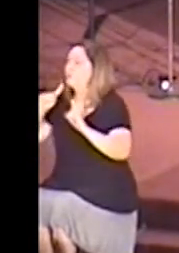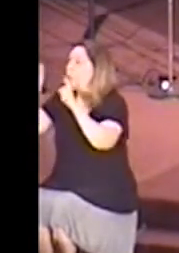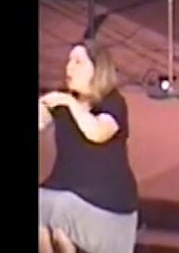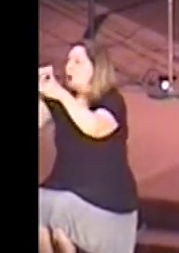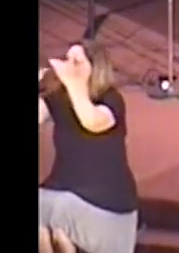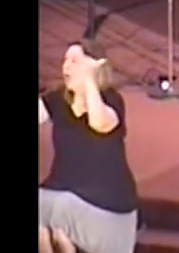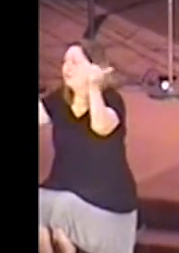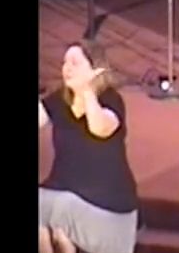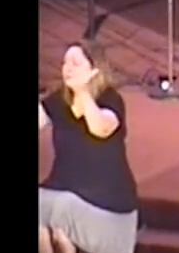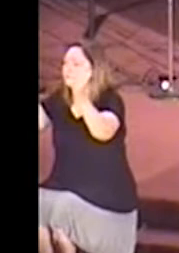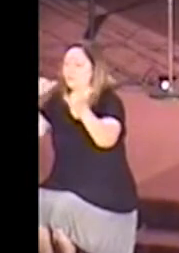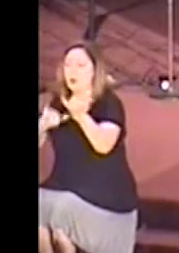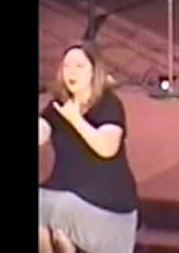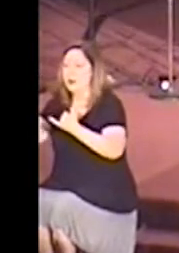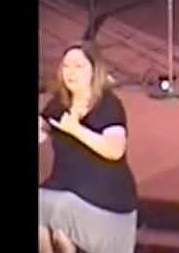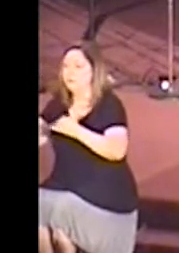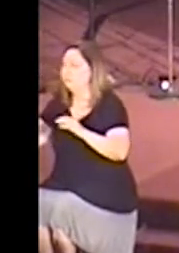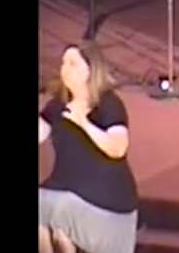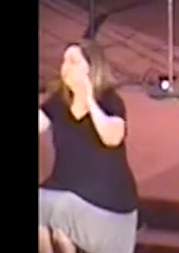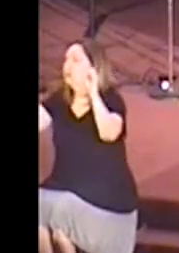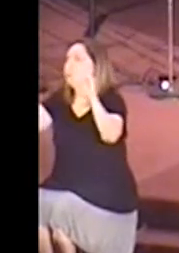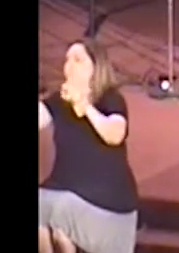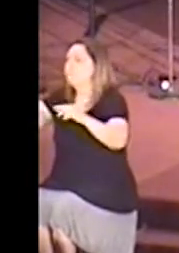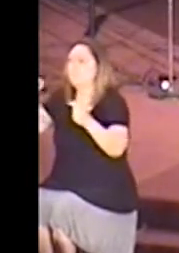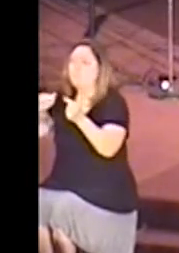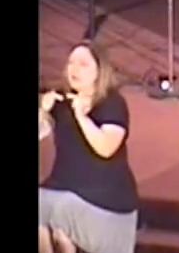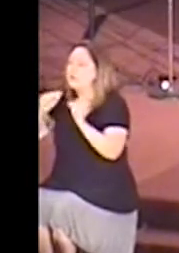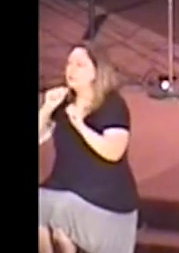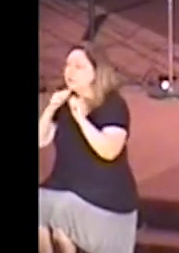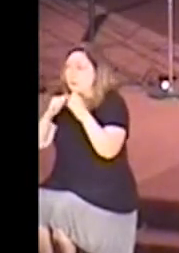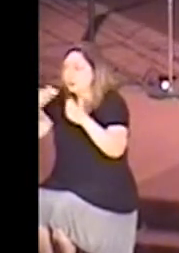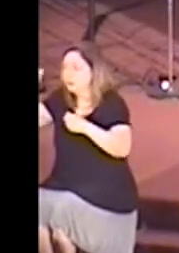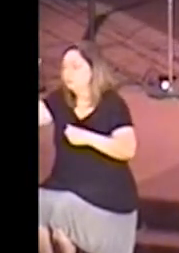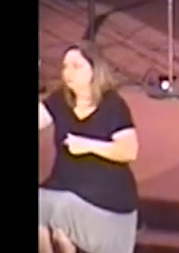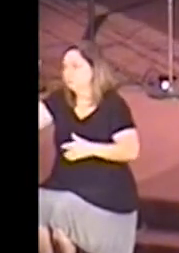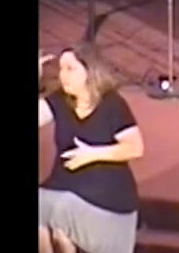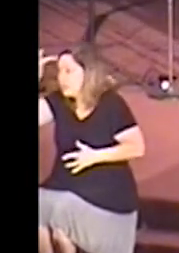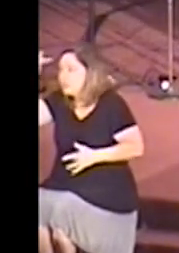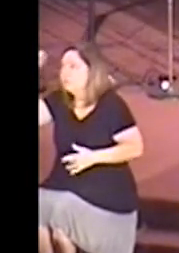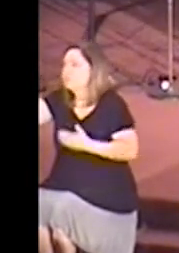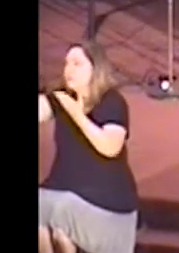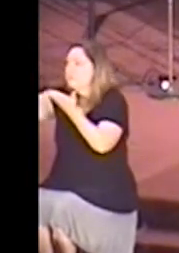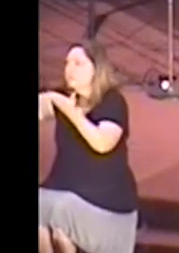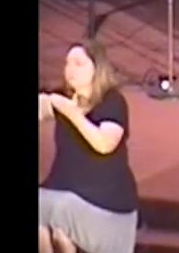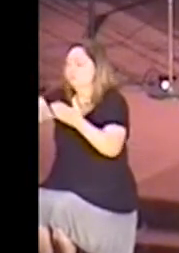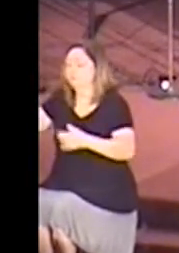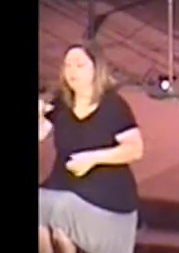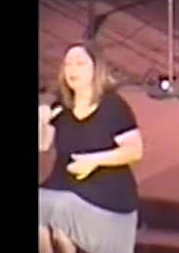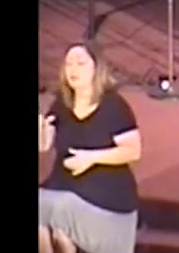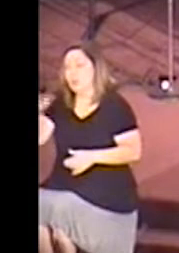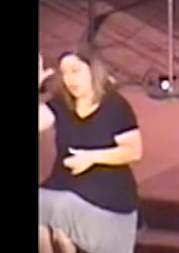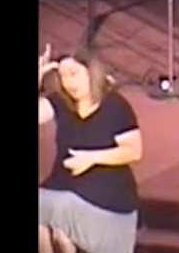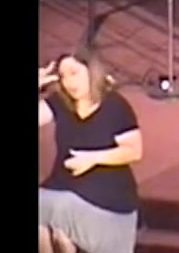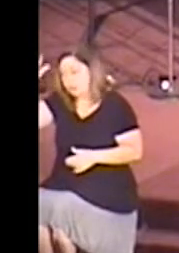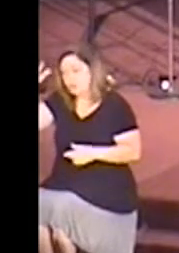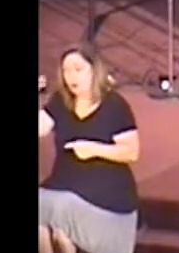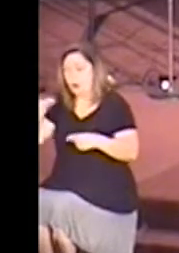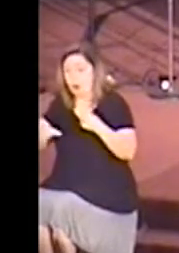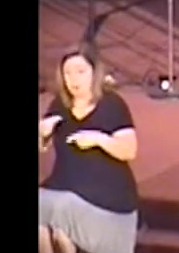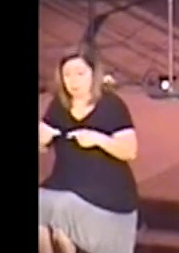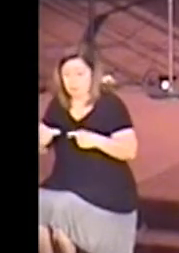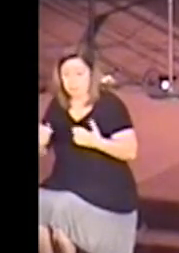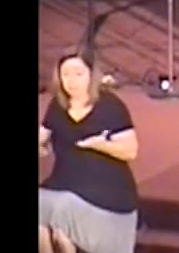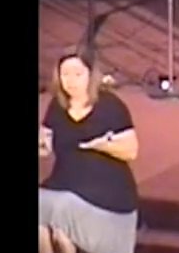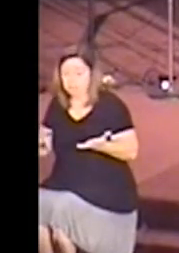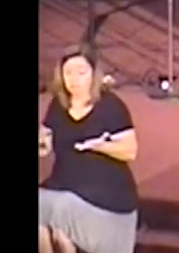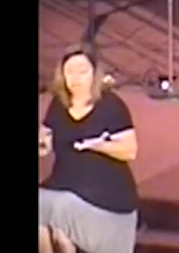suffering, there is no disease, there is no pain? Well, the problem with this theological argument that Epicurus presents is this. First of all,